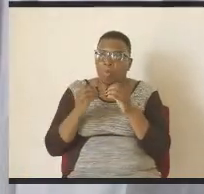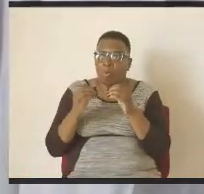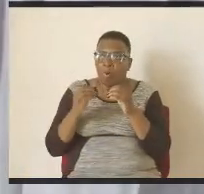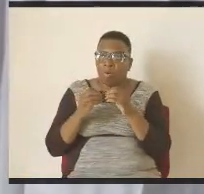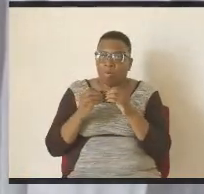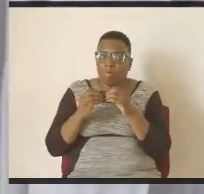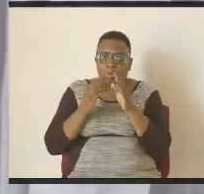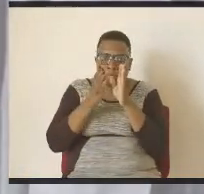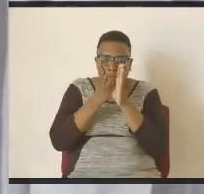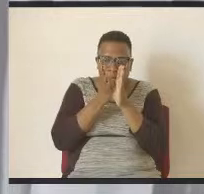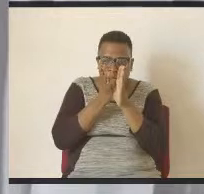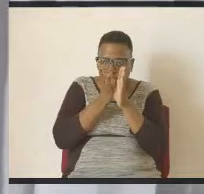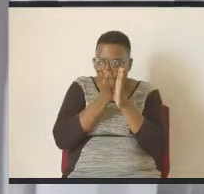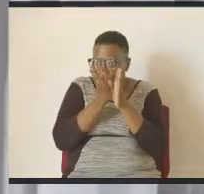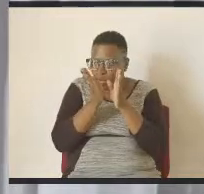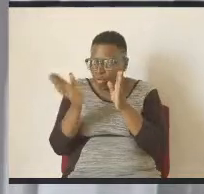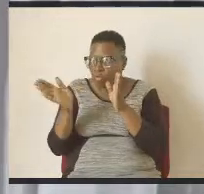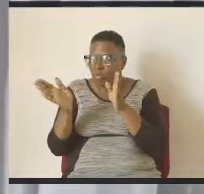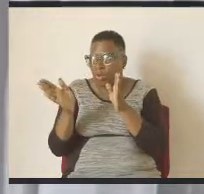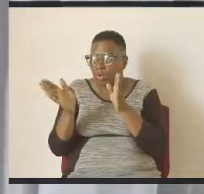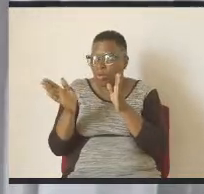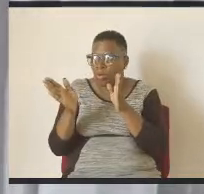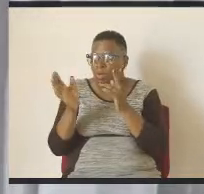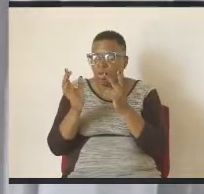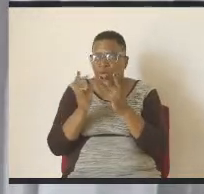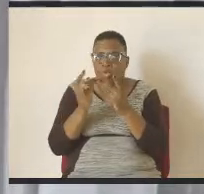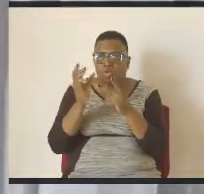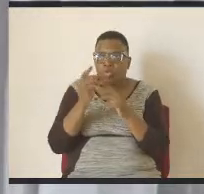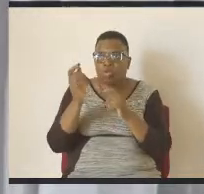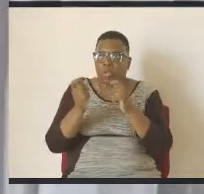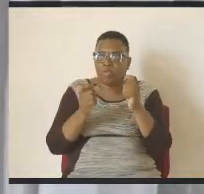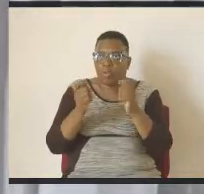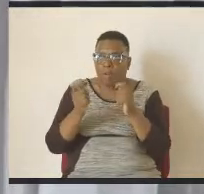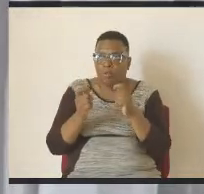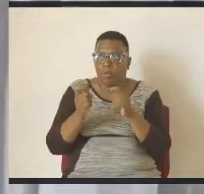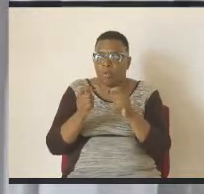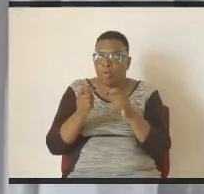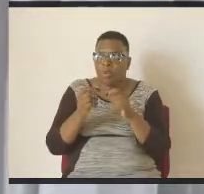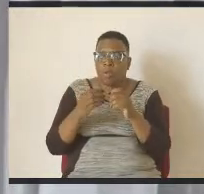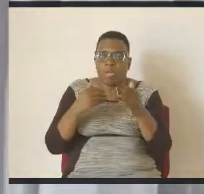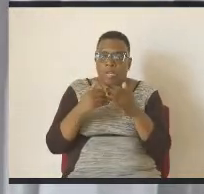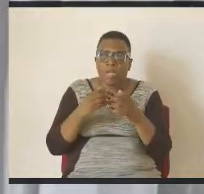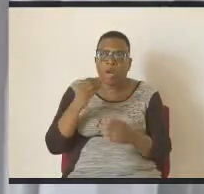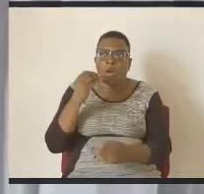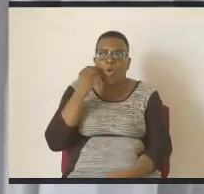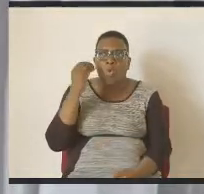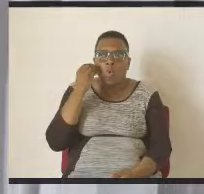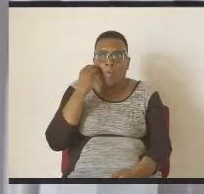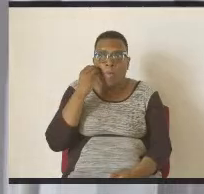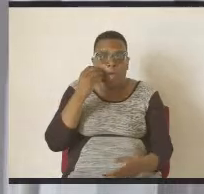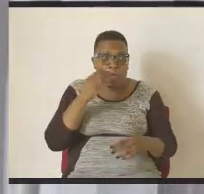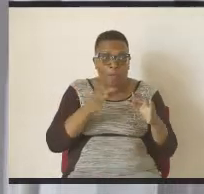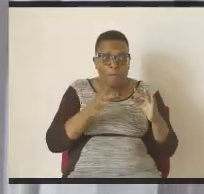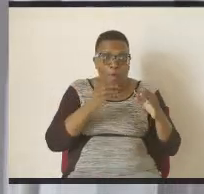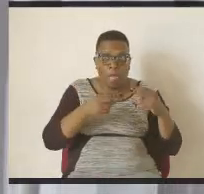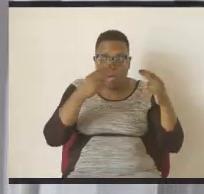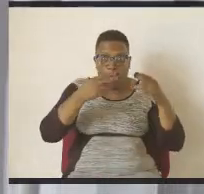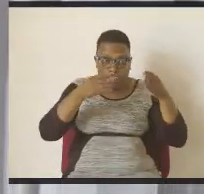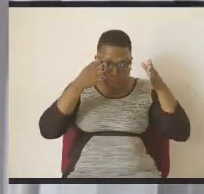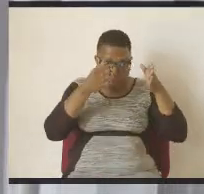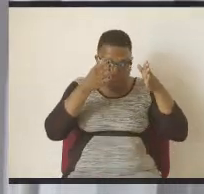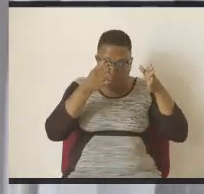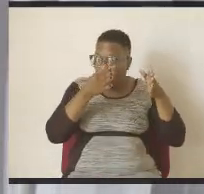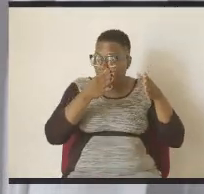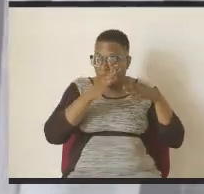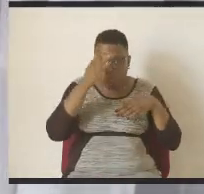make risky driving decisions in their neighborhood roads compared to if they're on the highway and have to pay